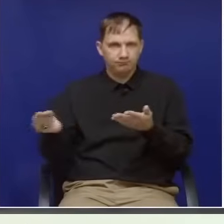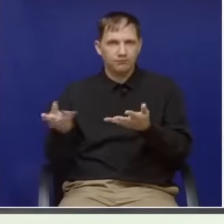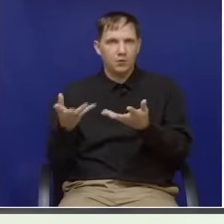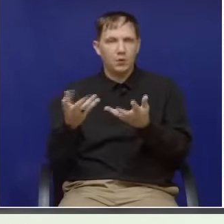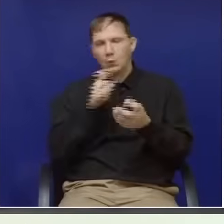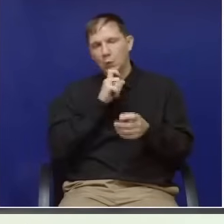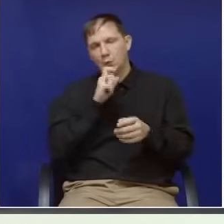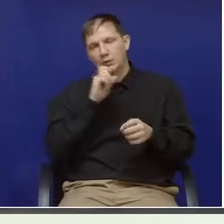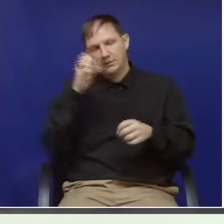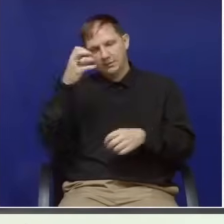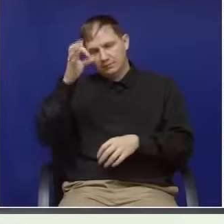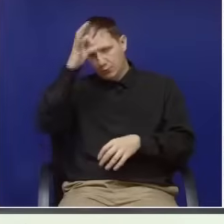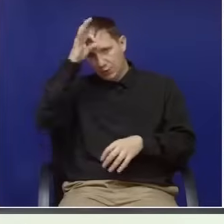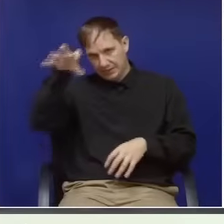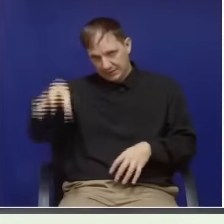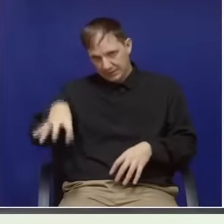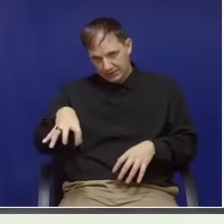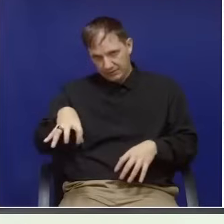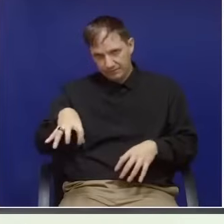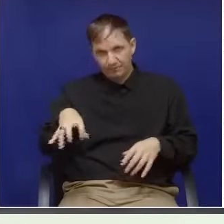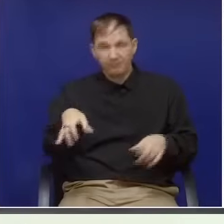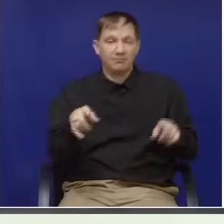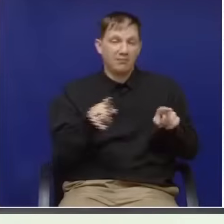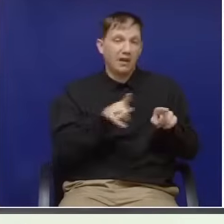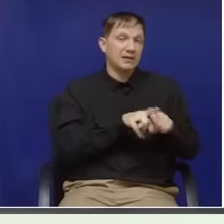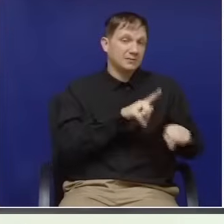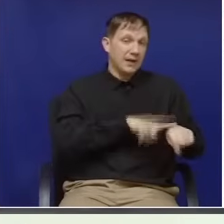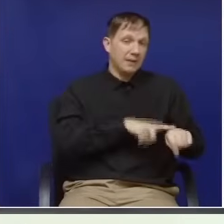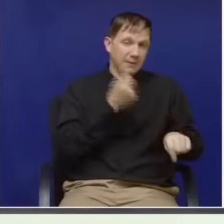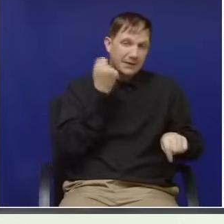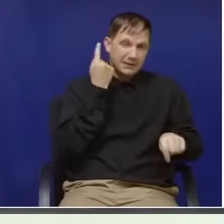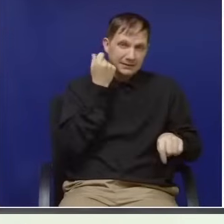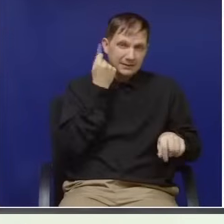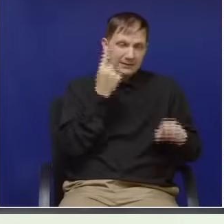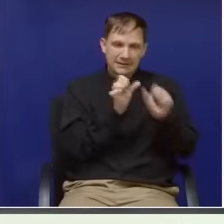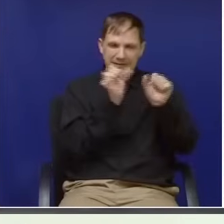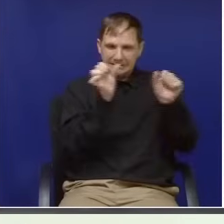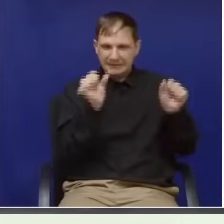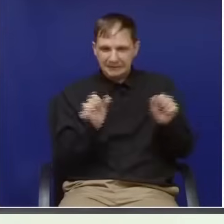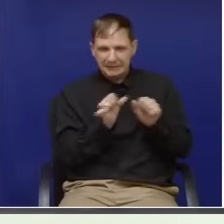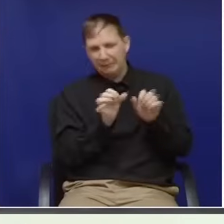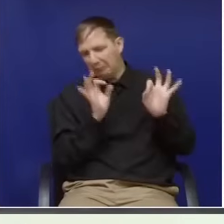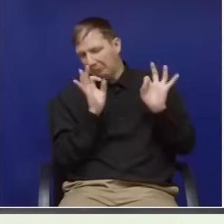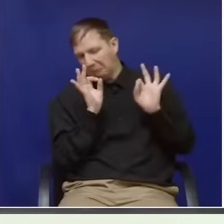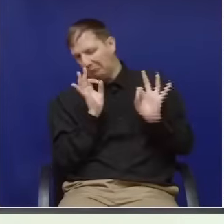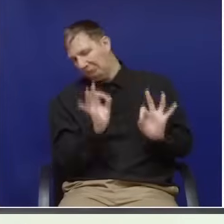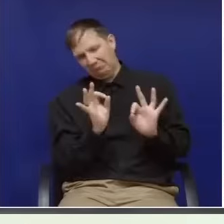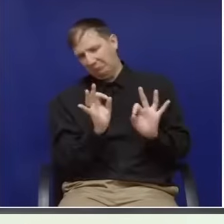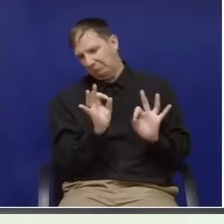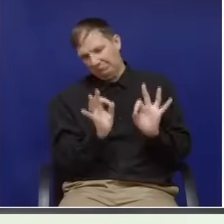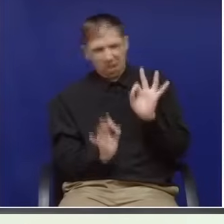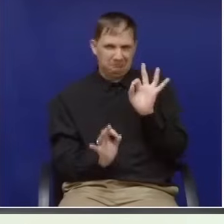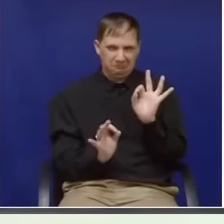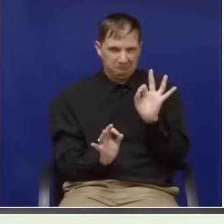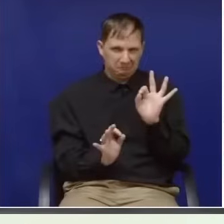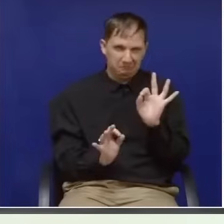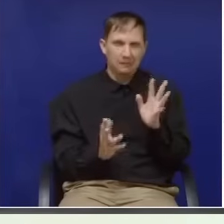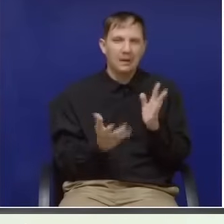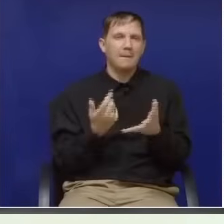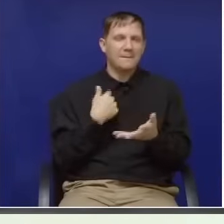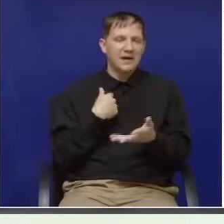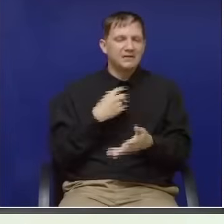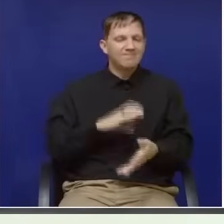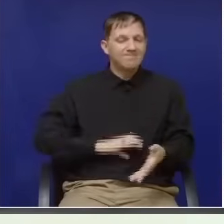are aware that the system is not as effective as we want it to be, but we are confident